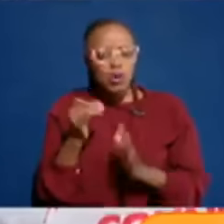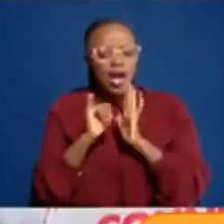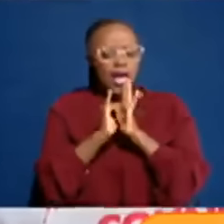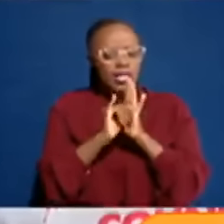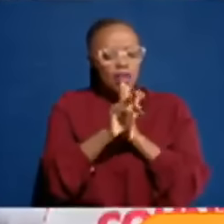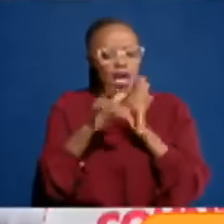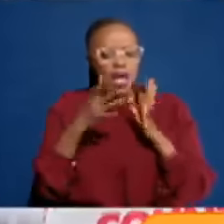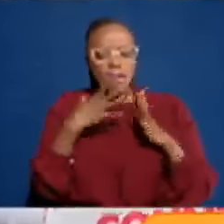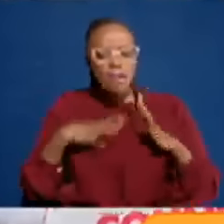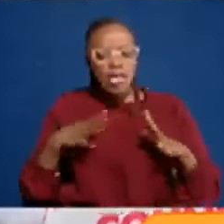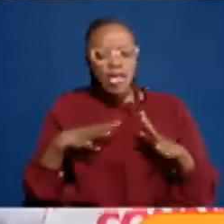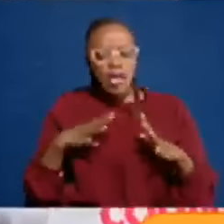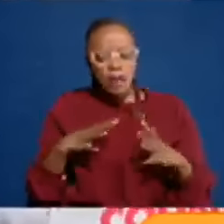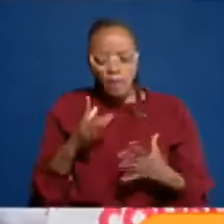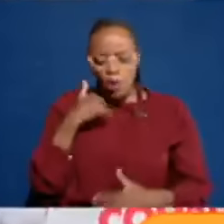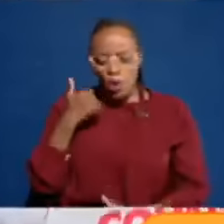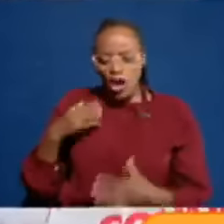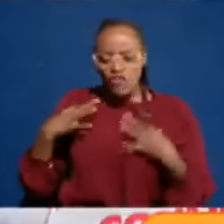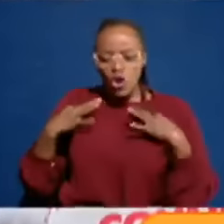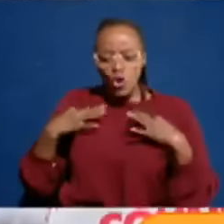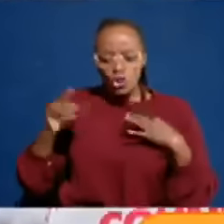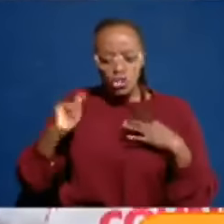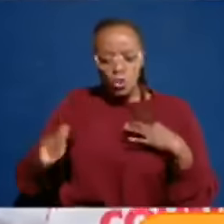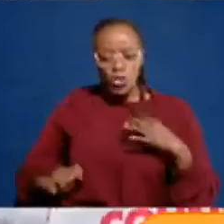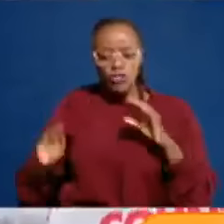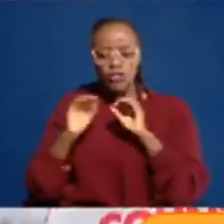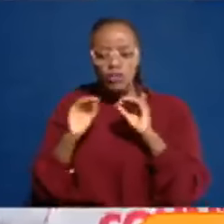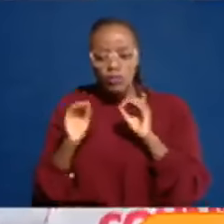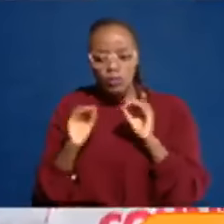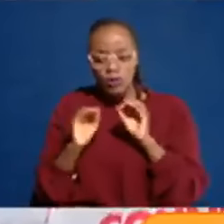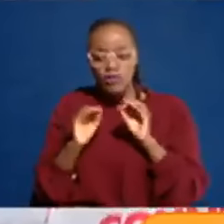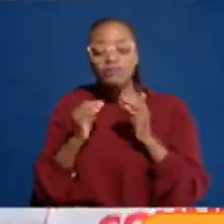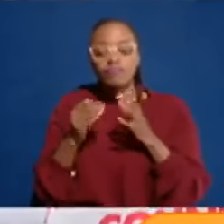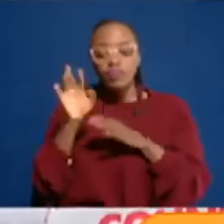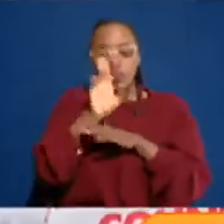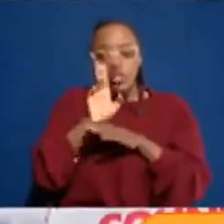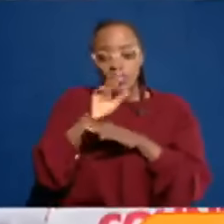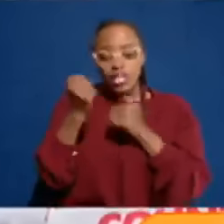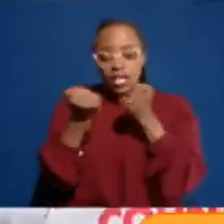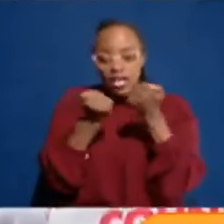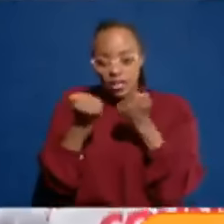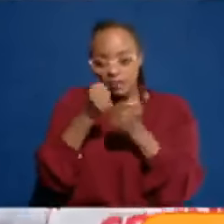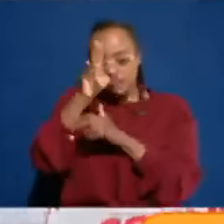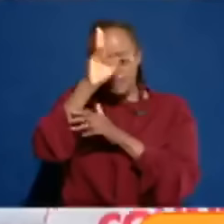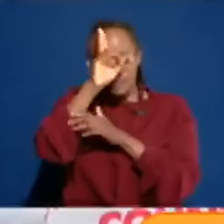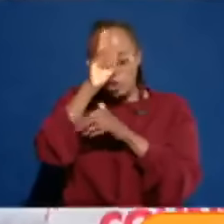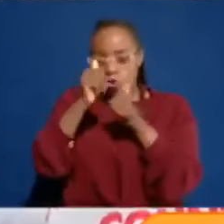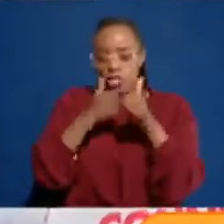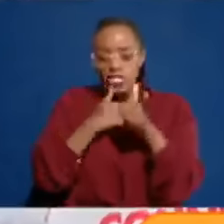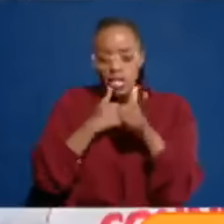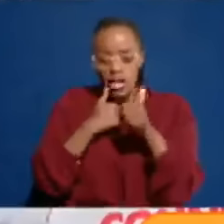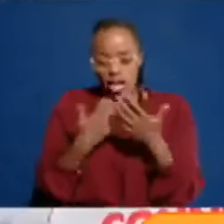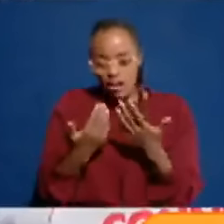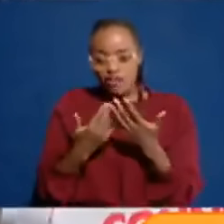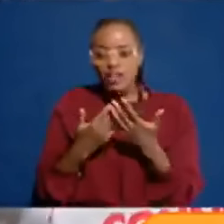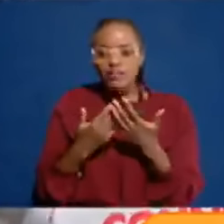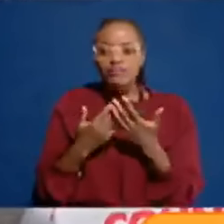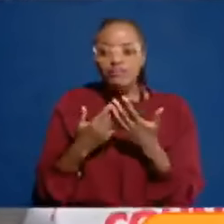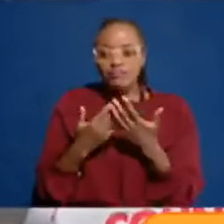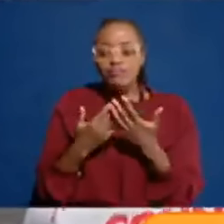unidentified men in civilian clothing riding in government vehicles that have obfuscated